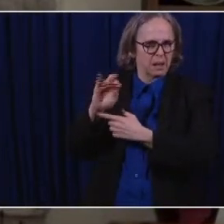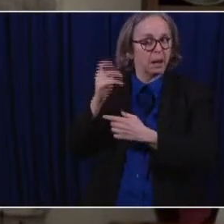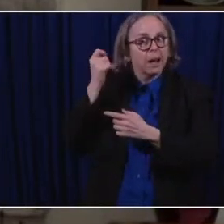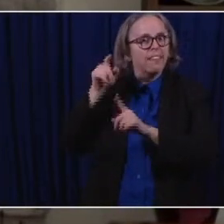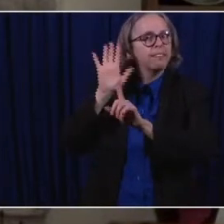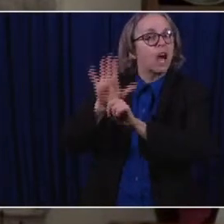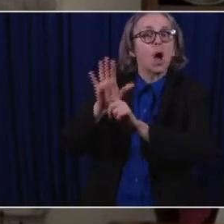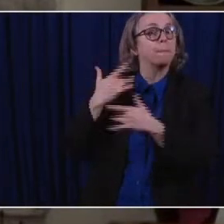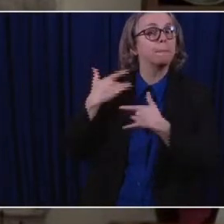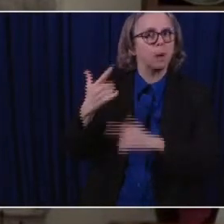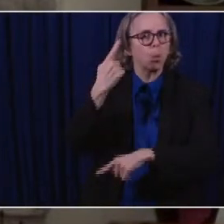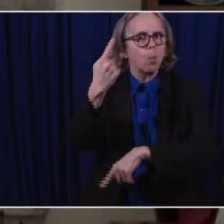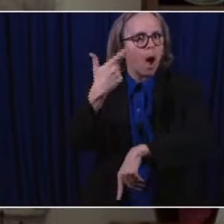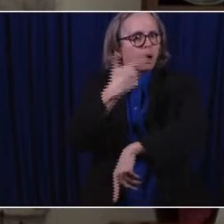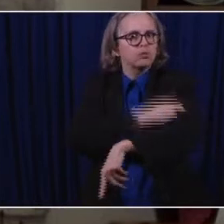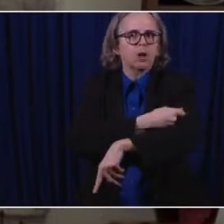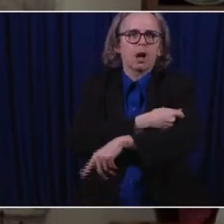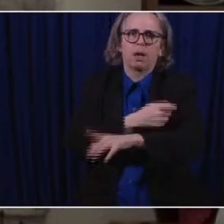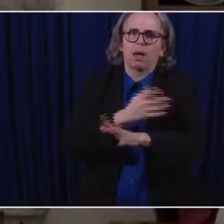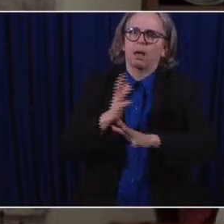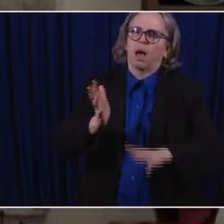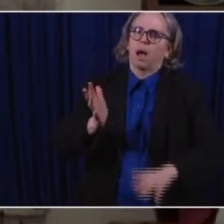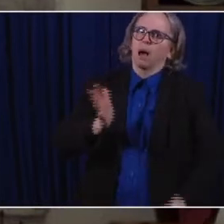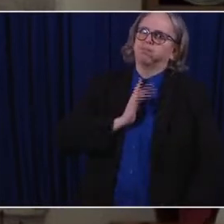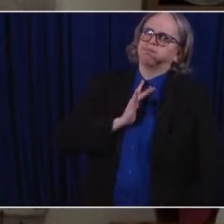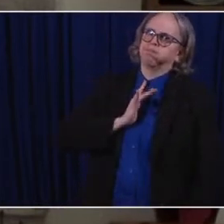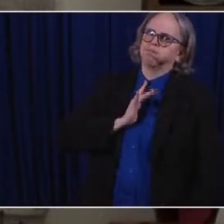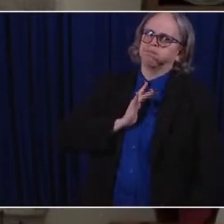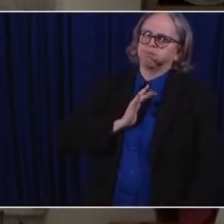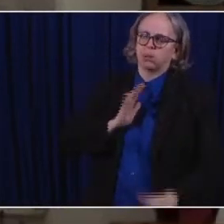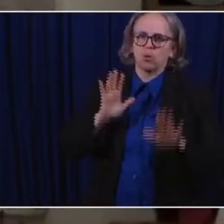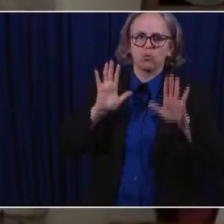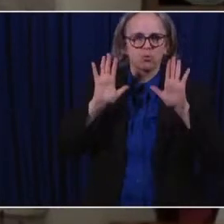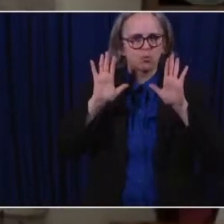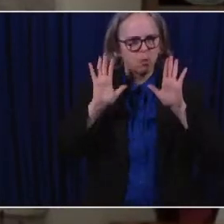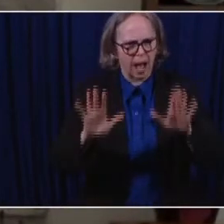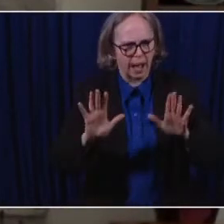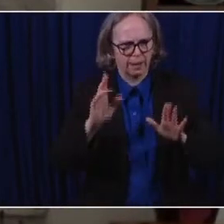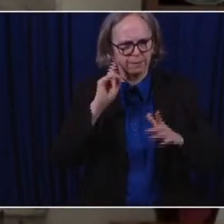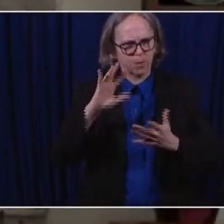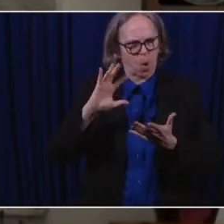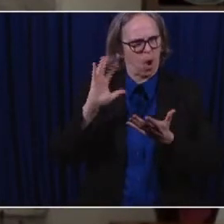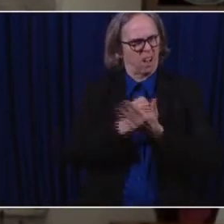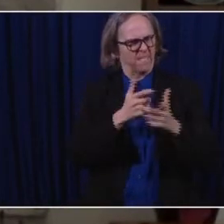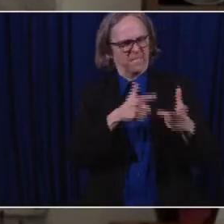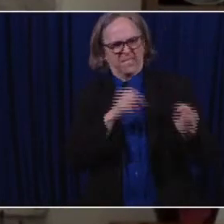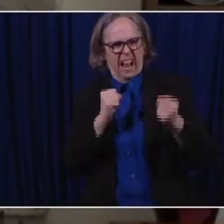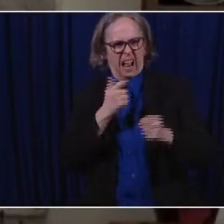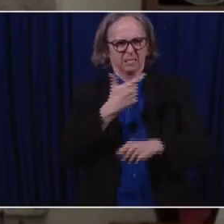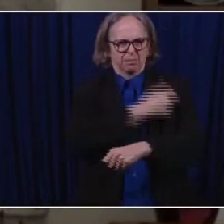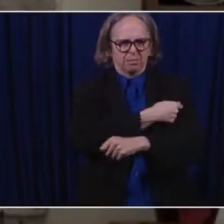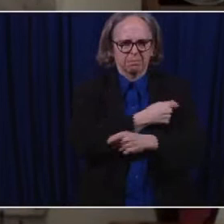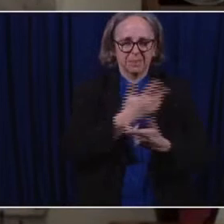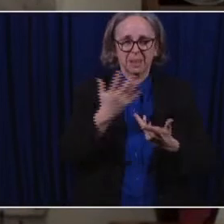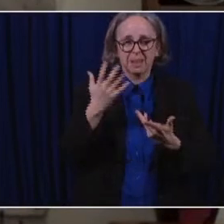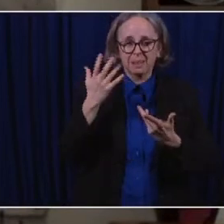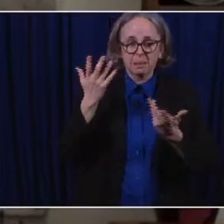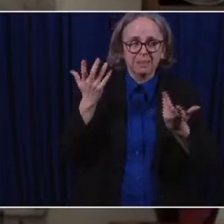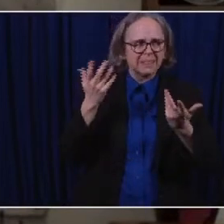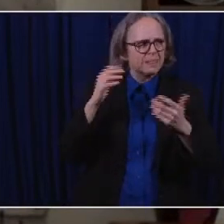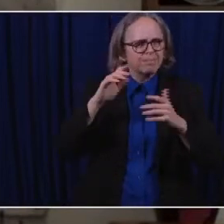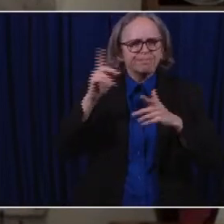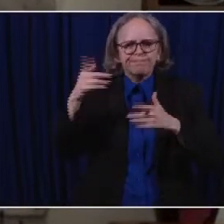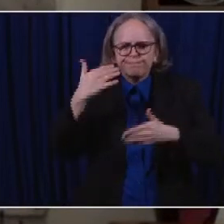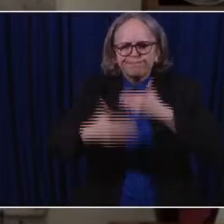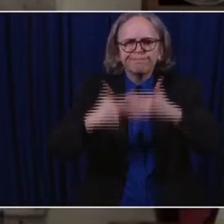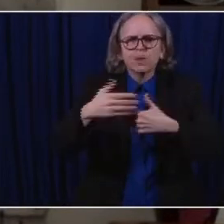obviously will go twice as far. But I don't know what their production level is. I don't know, what kind of production they're going to